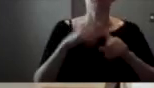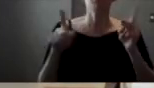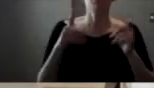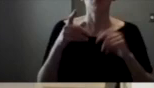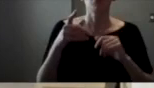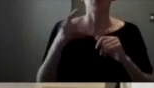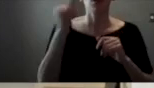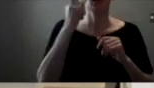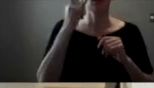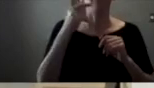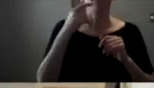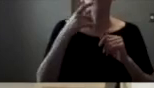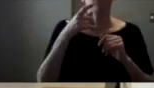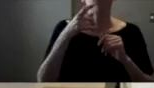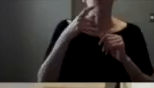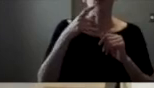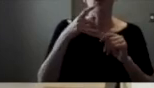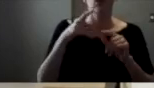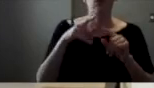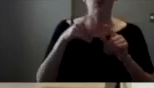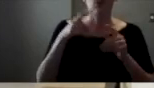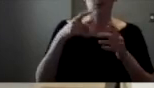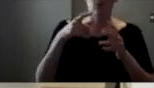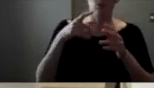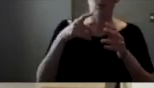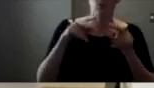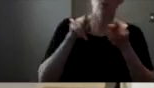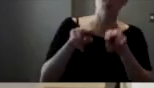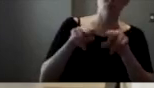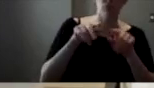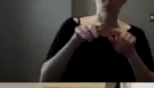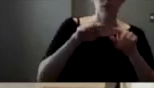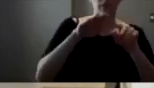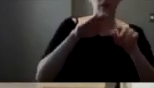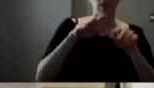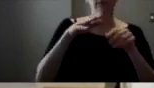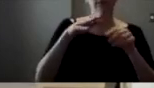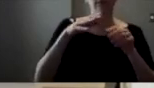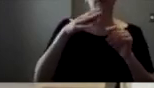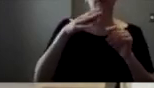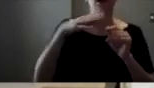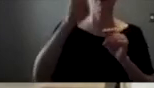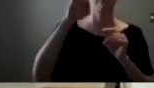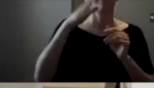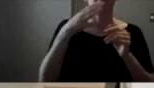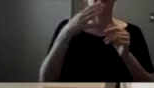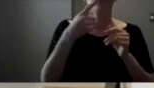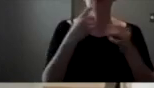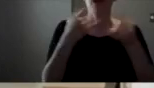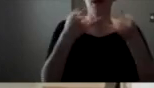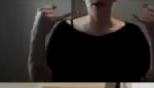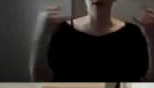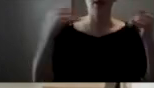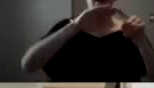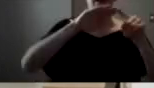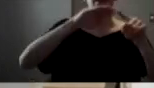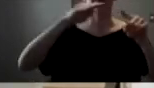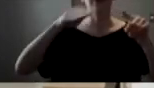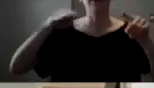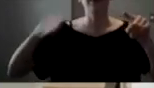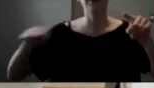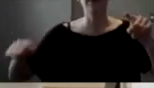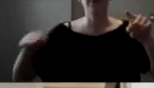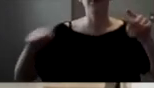you recognize a general gradual decline in uptick. But there are a couple of reasons for that,